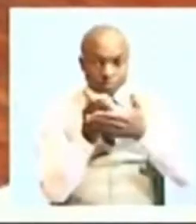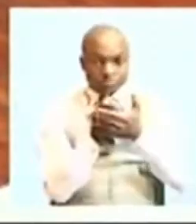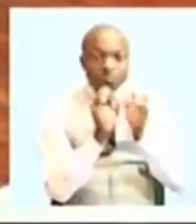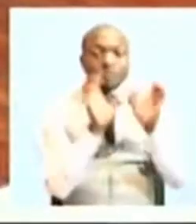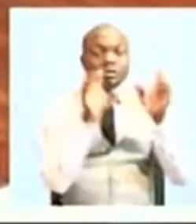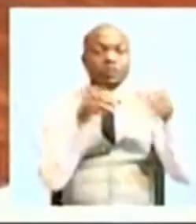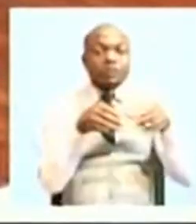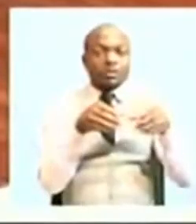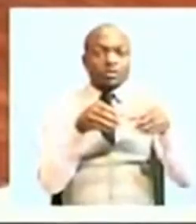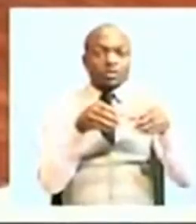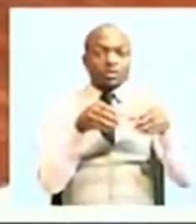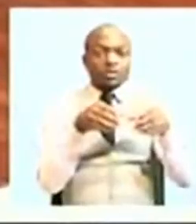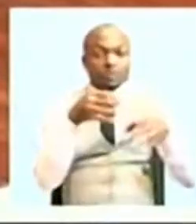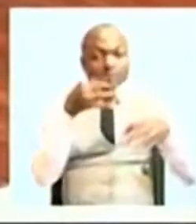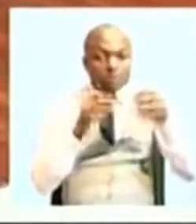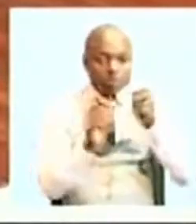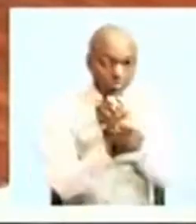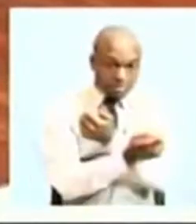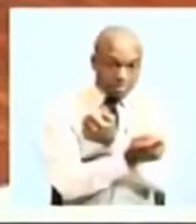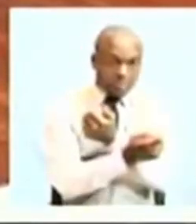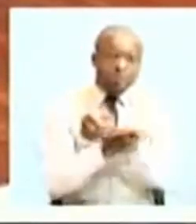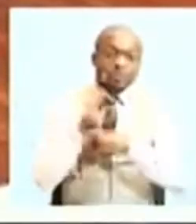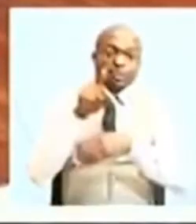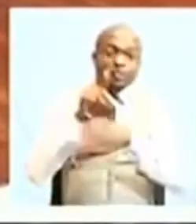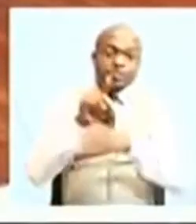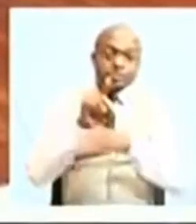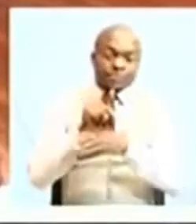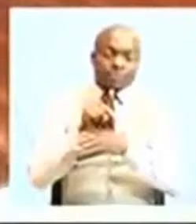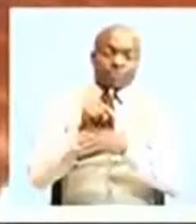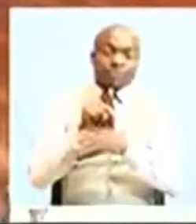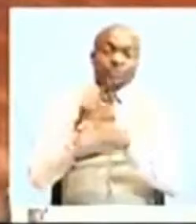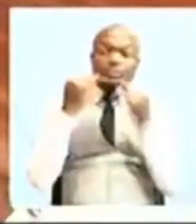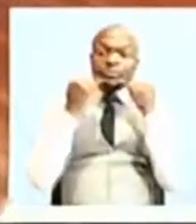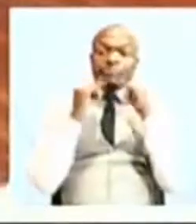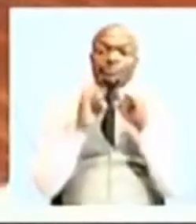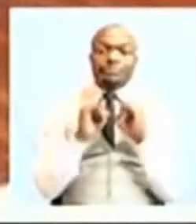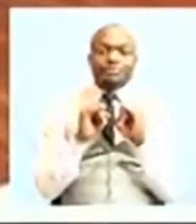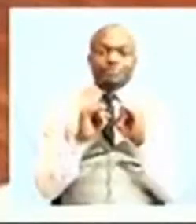community in case of changes in project requirements.